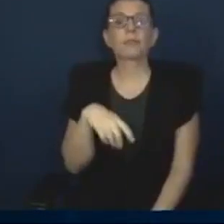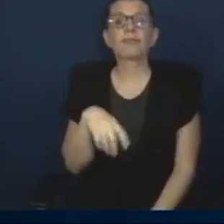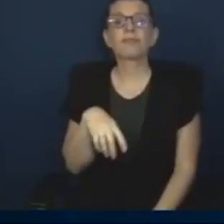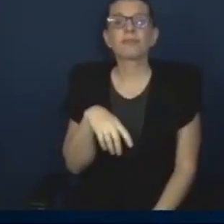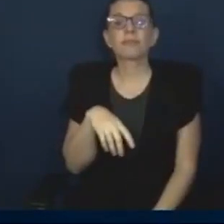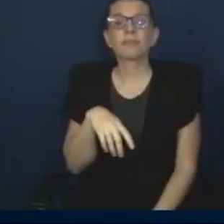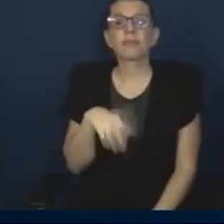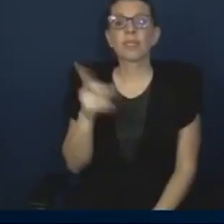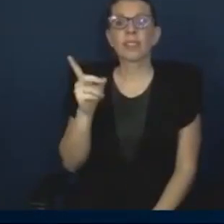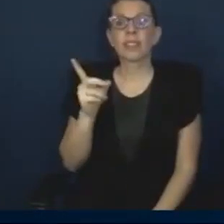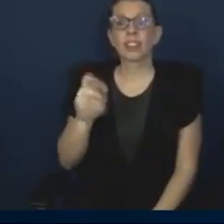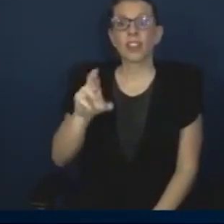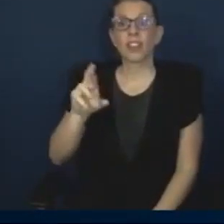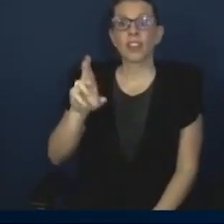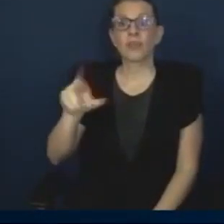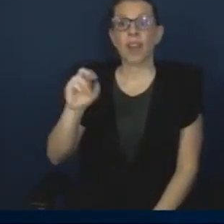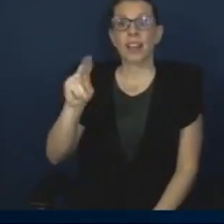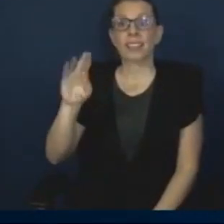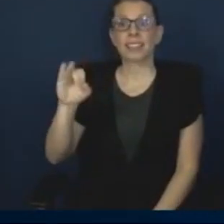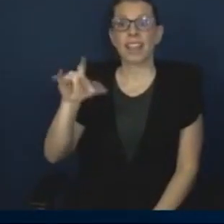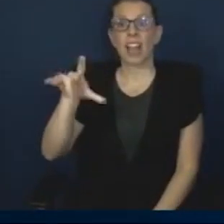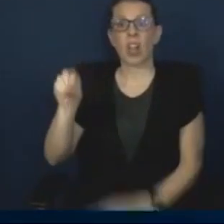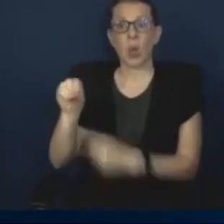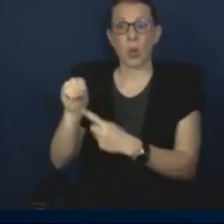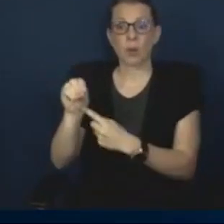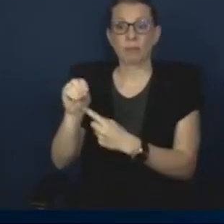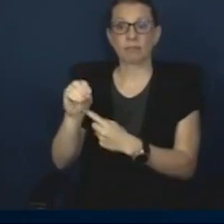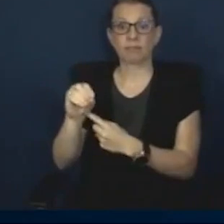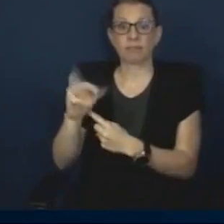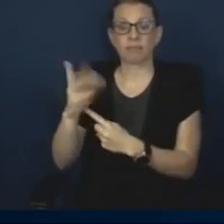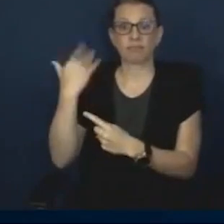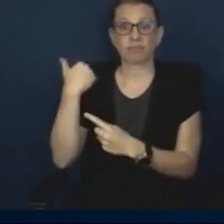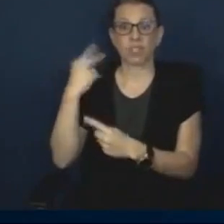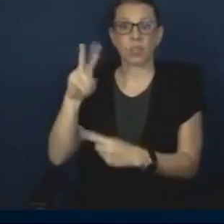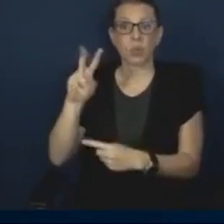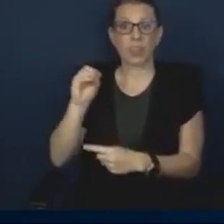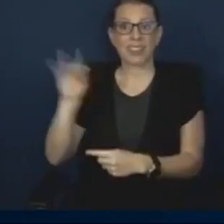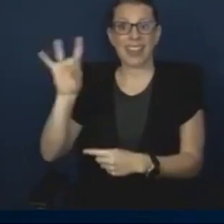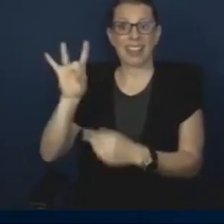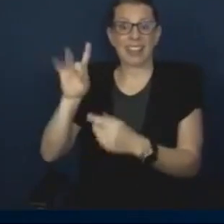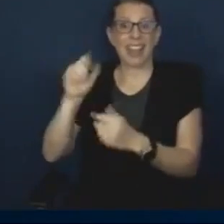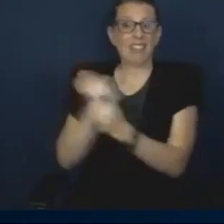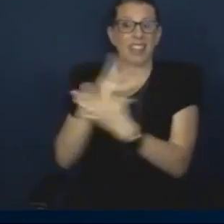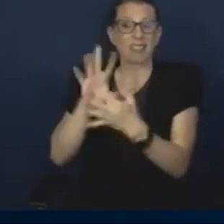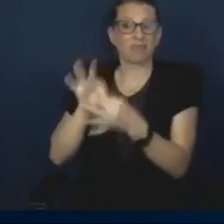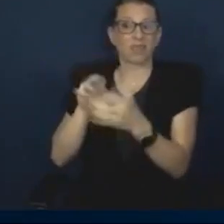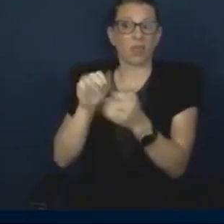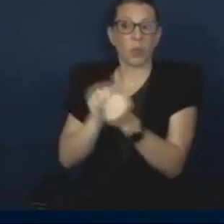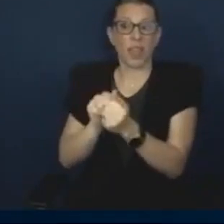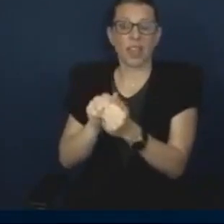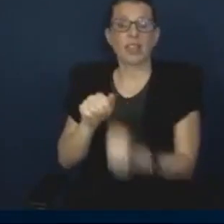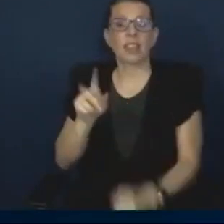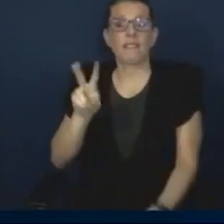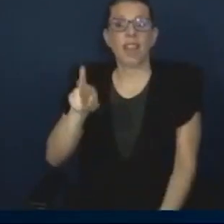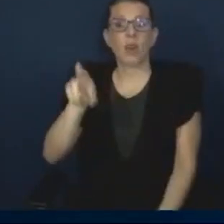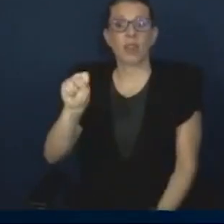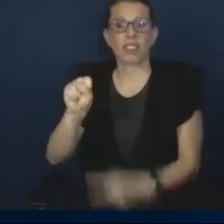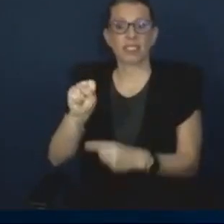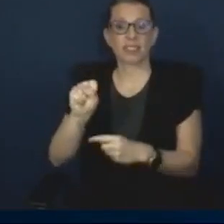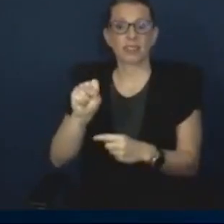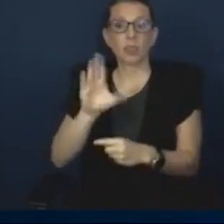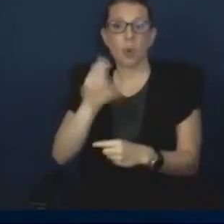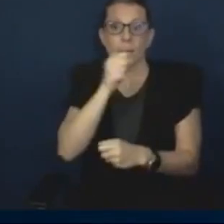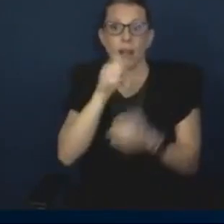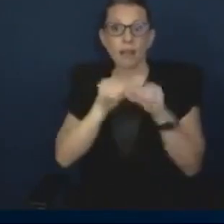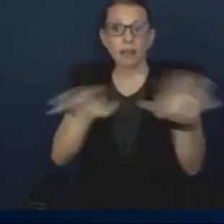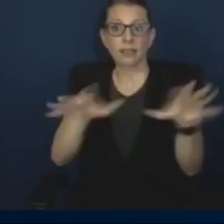in 2008 and covers all things viruses, but really has gained a lot of traction during this past year and a half with COVID-19 and the pandemic. So